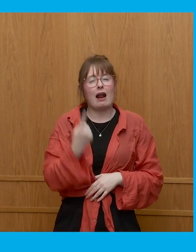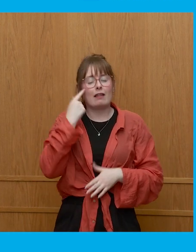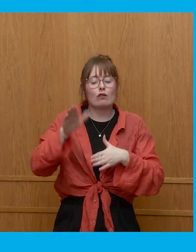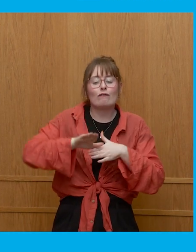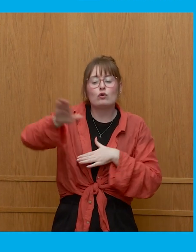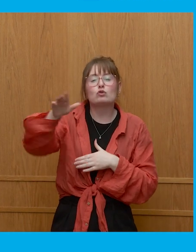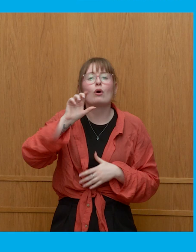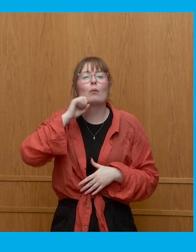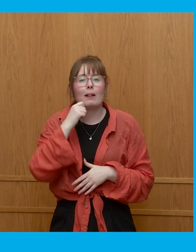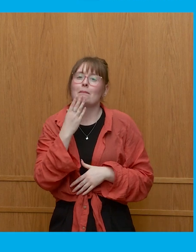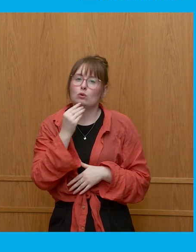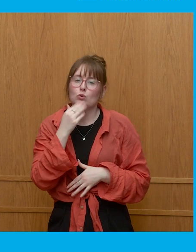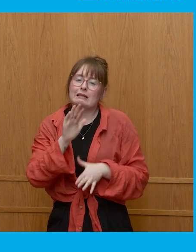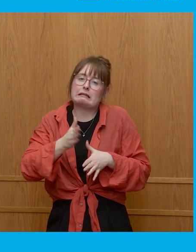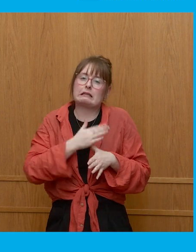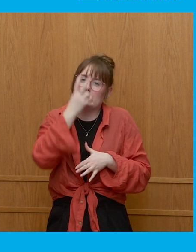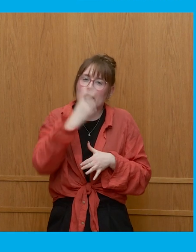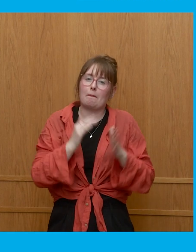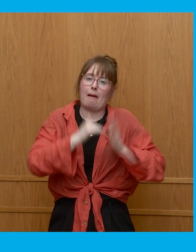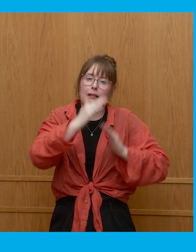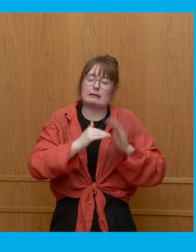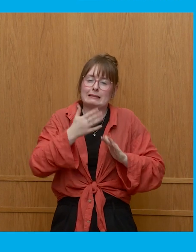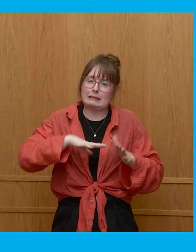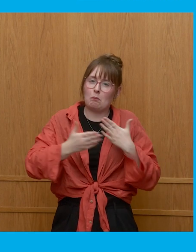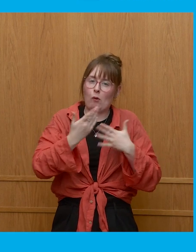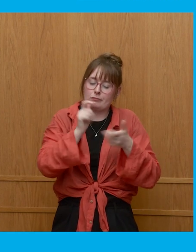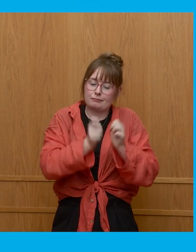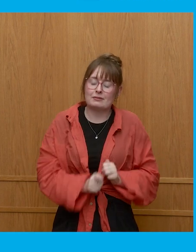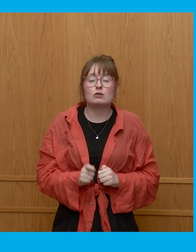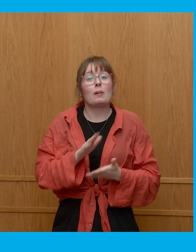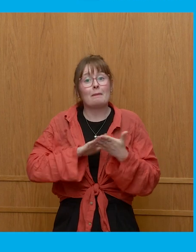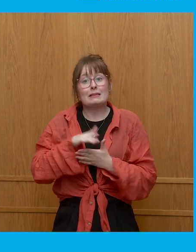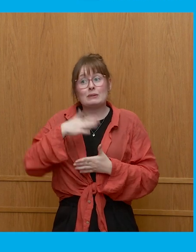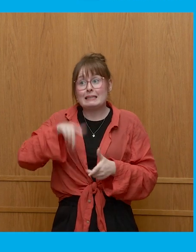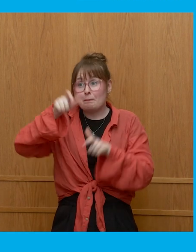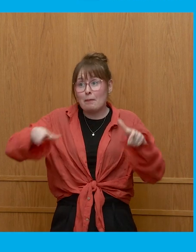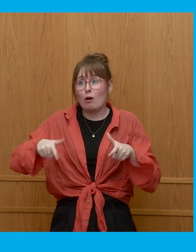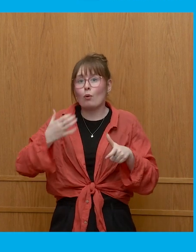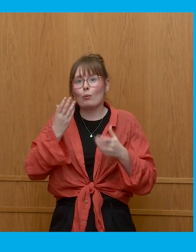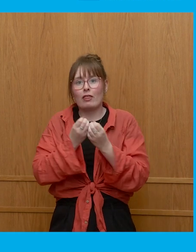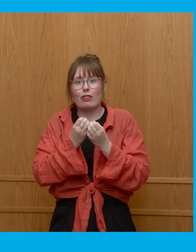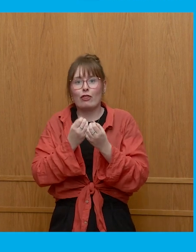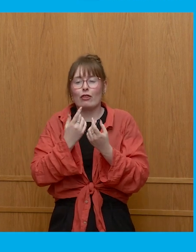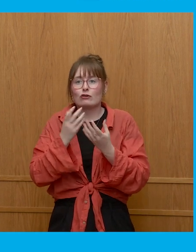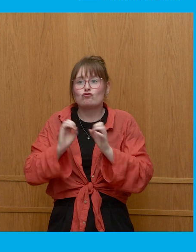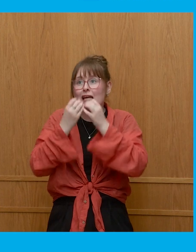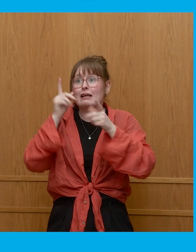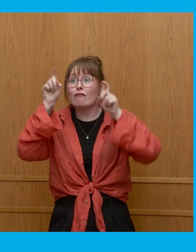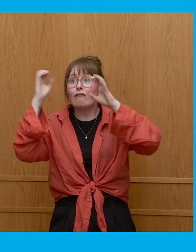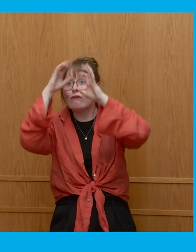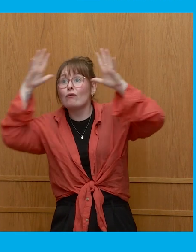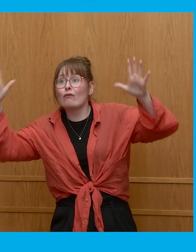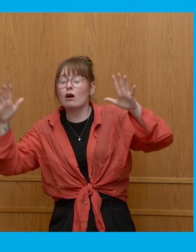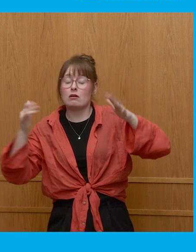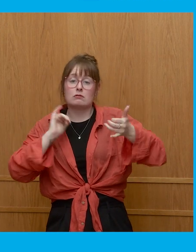we will be using existing buildings. And that needs creativity, and it needs imagination, and sometimes